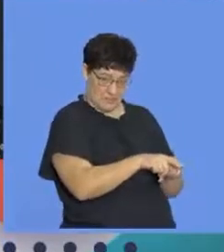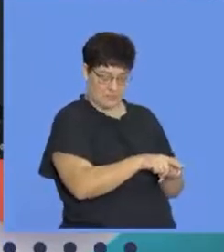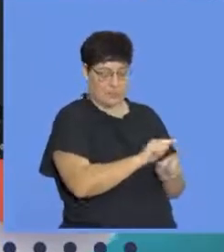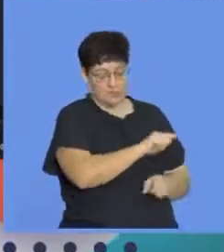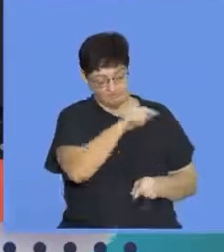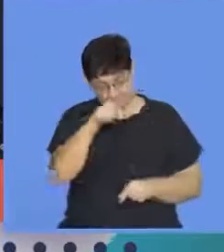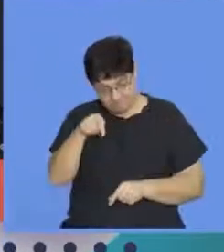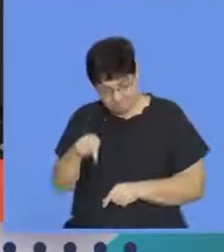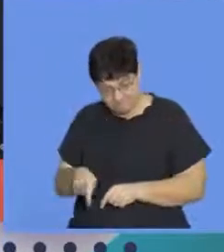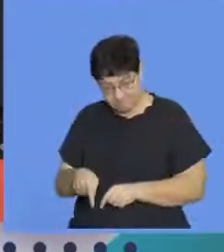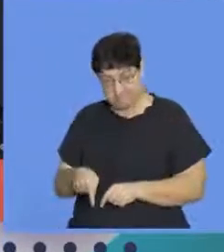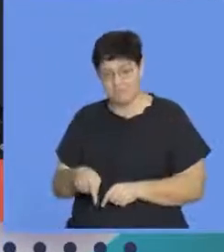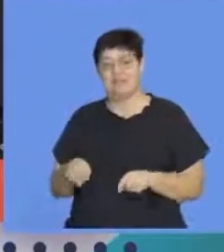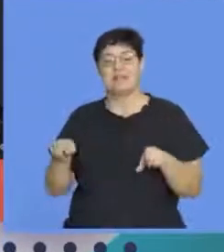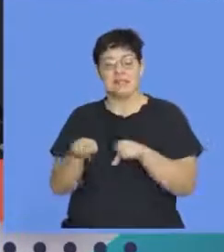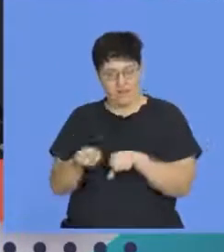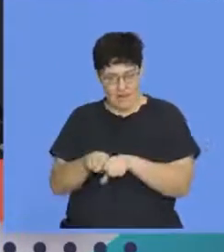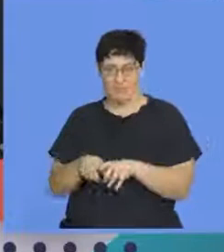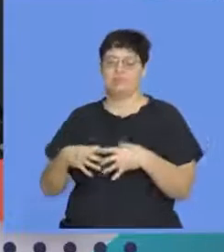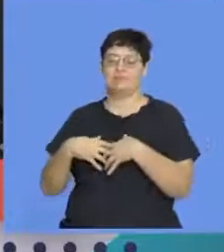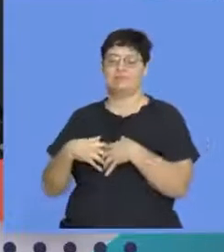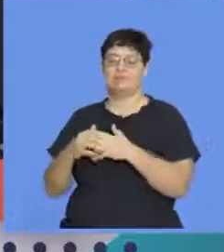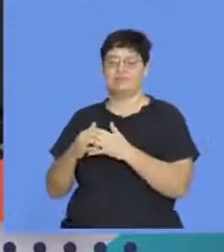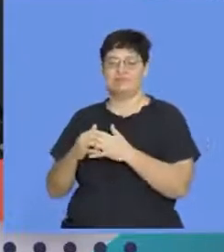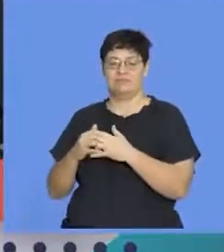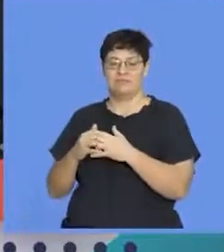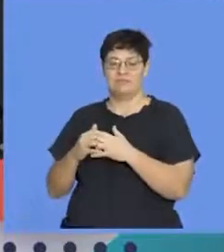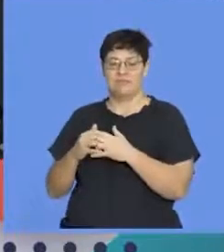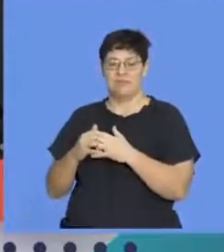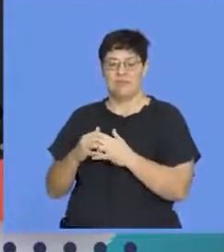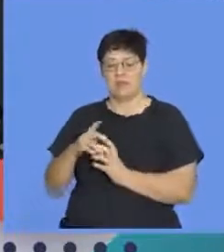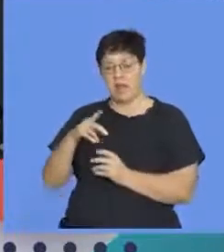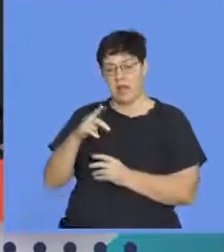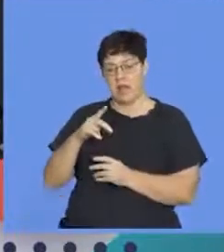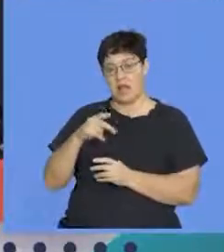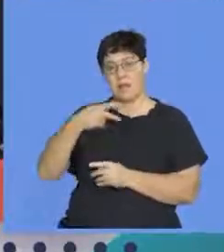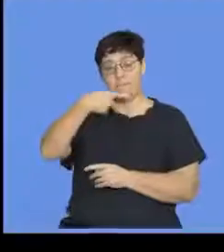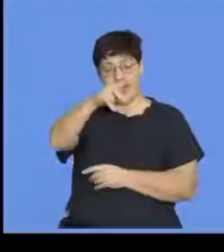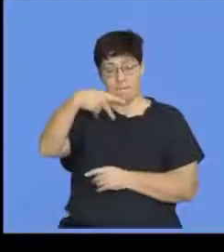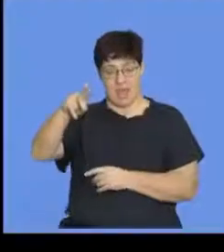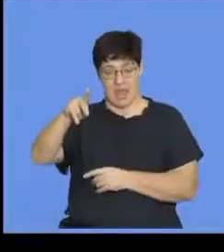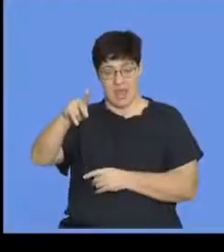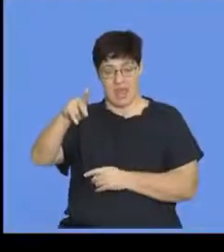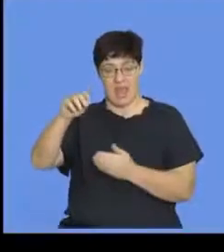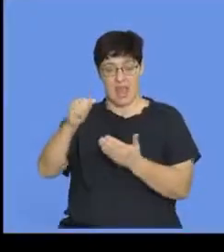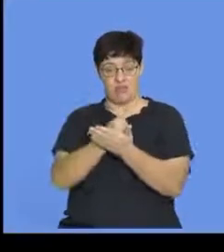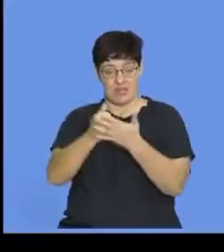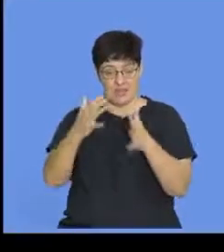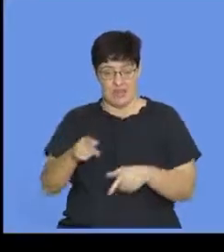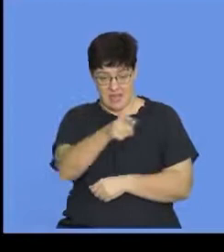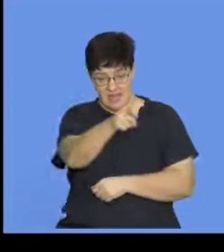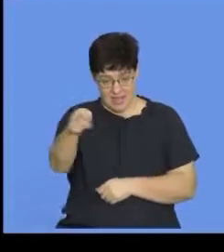debtors, by the same token, when we're drawing up our creditors' payments, we need to draw up